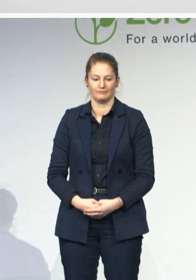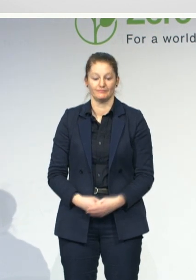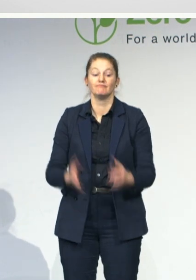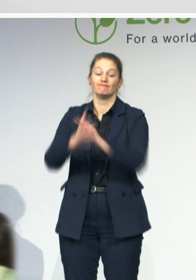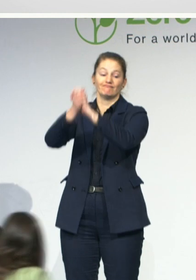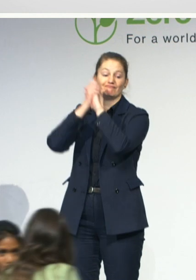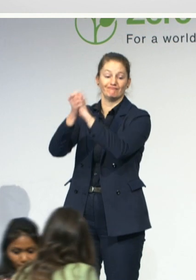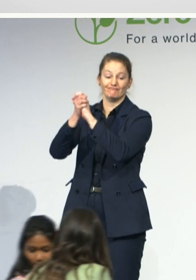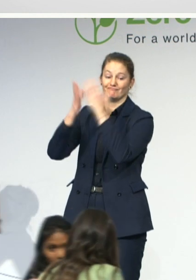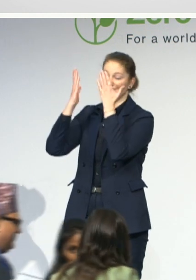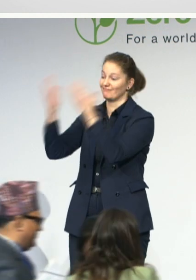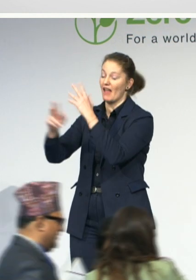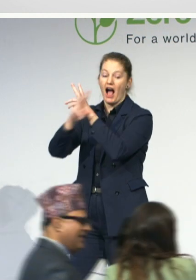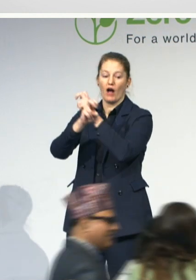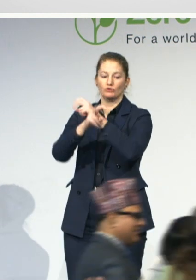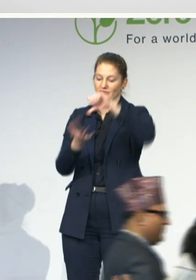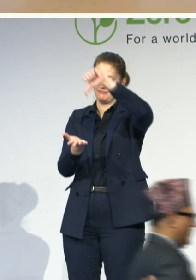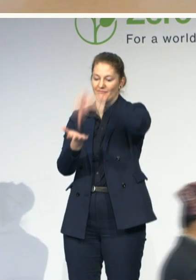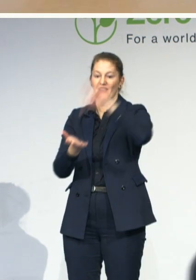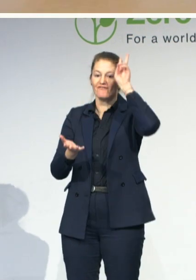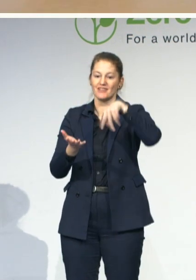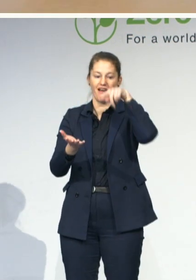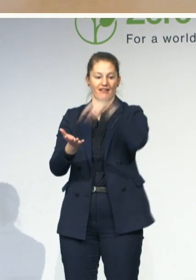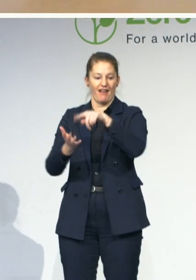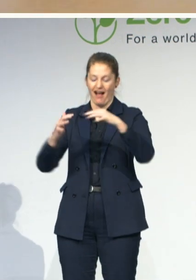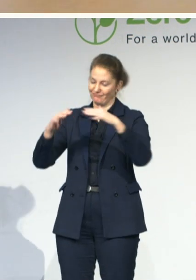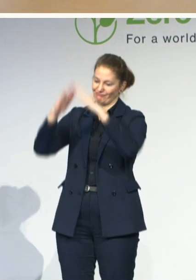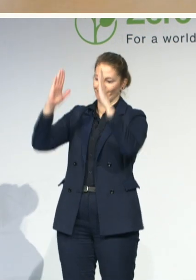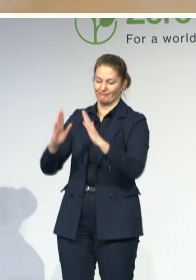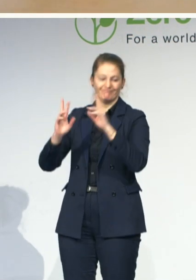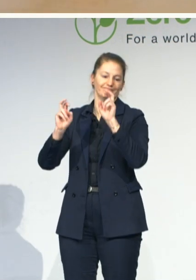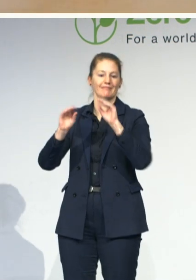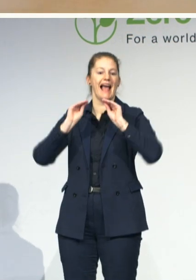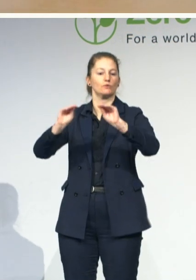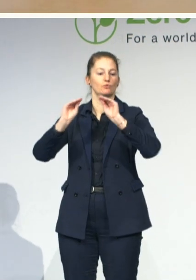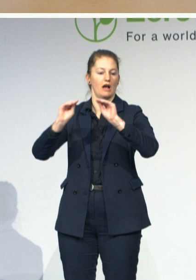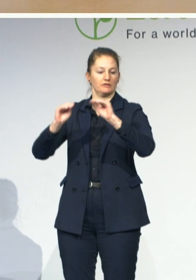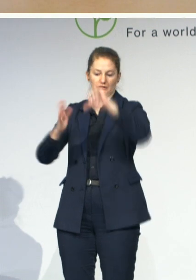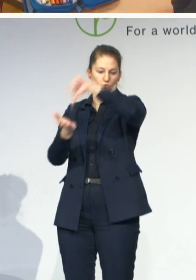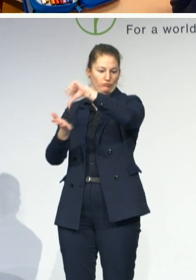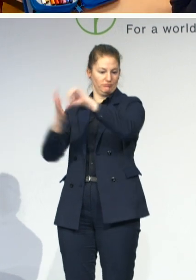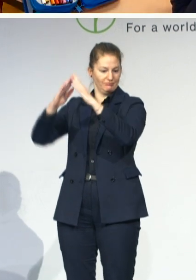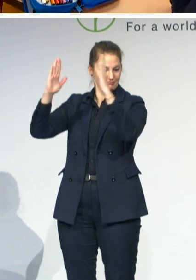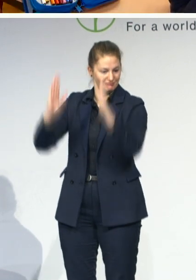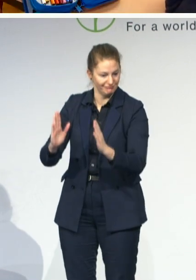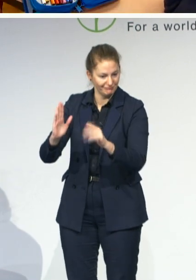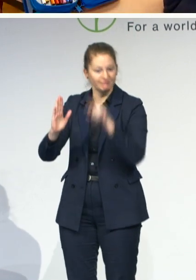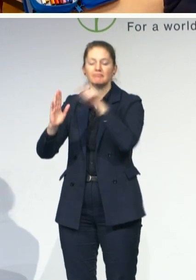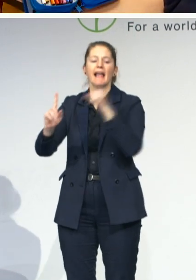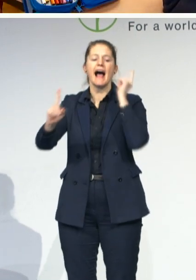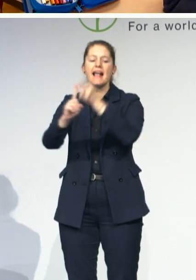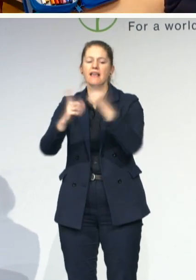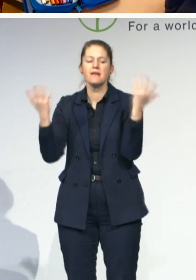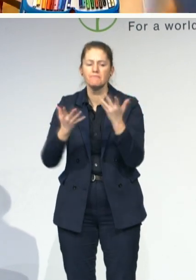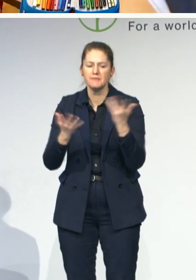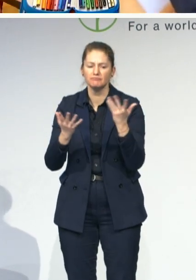Congratulations to the City of Vienna's Bildungsdirektion from Vienna, Austria. This pilot is geared towards all compulsory